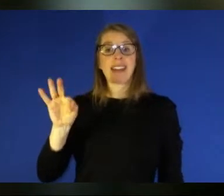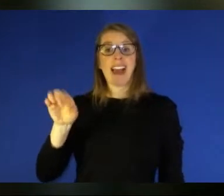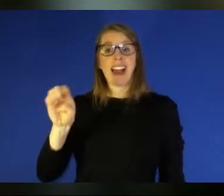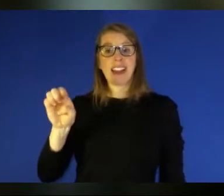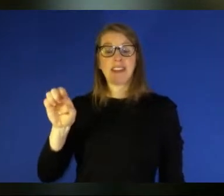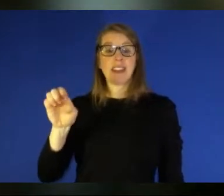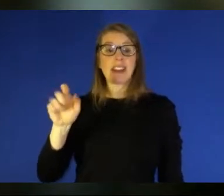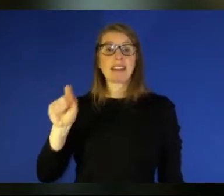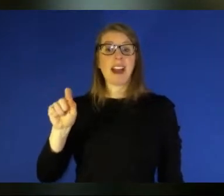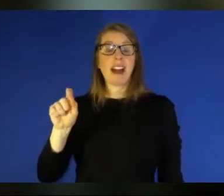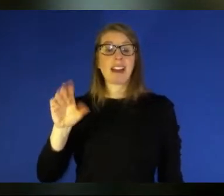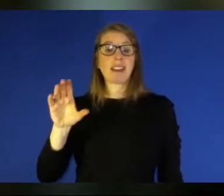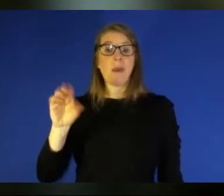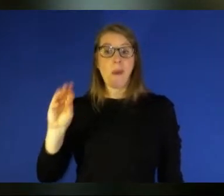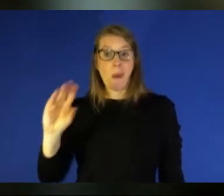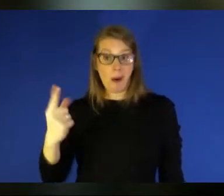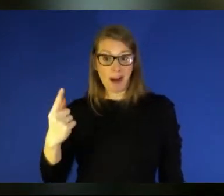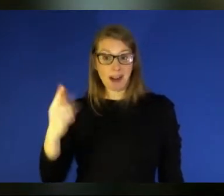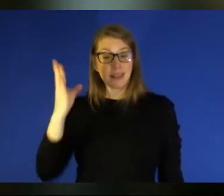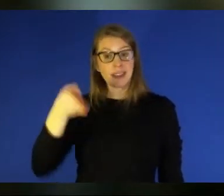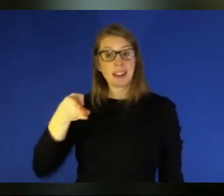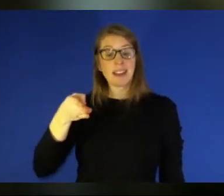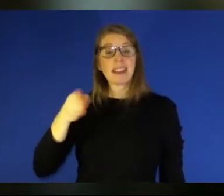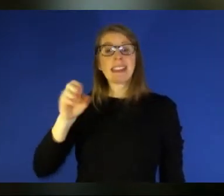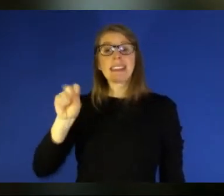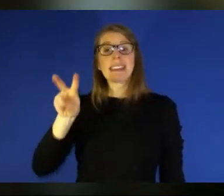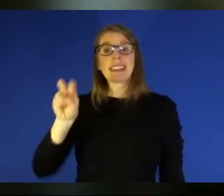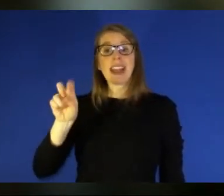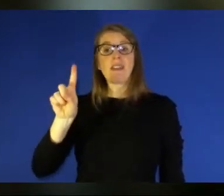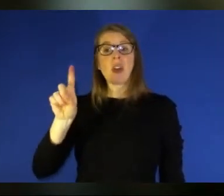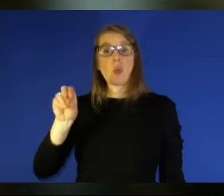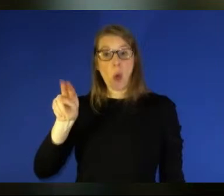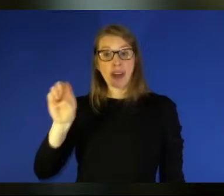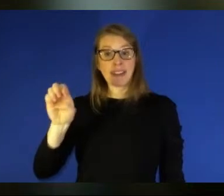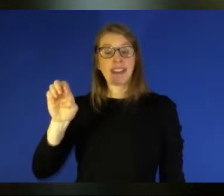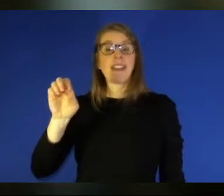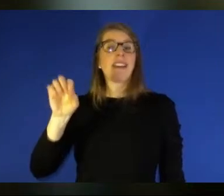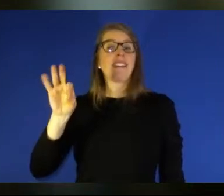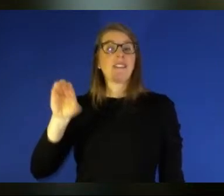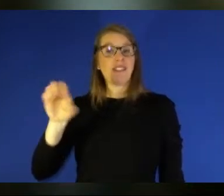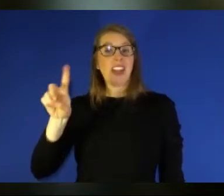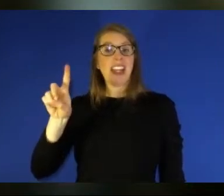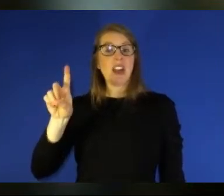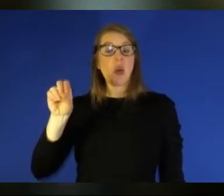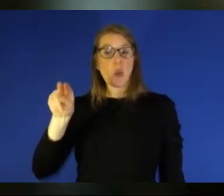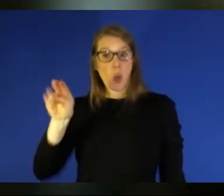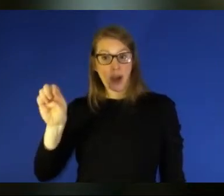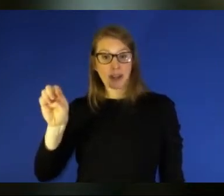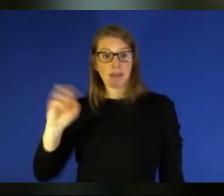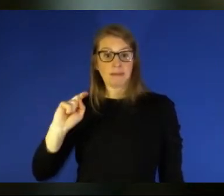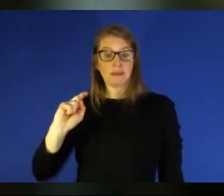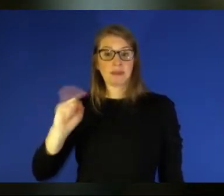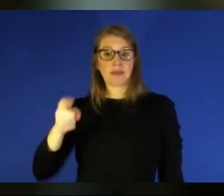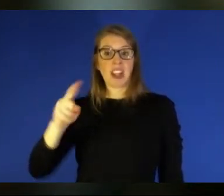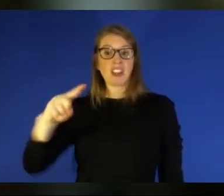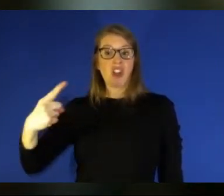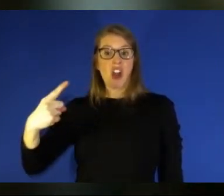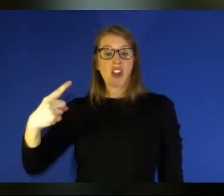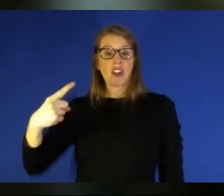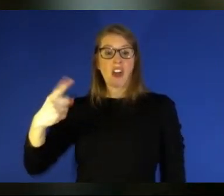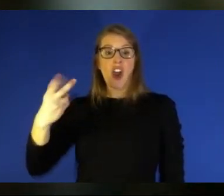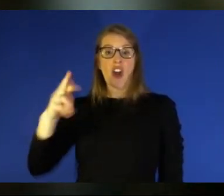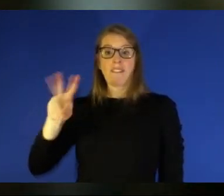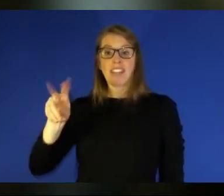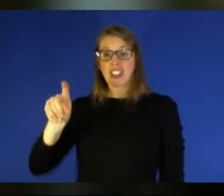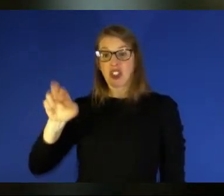savealifenow.org/SaveOneFeedOne, and they can register their interest for us to donate $1 to Harvesters on their behalf. So that's every single blood